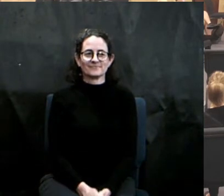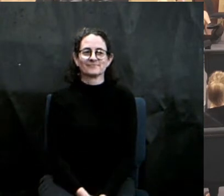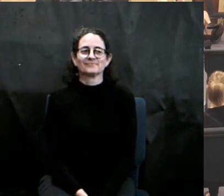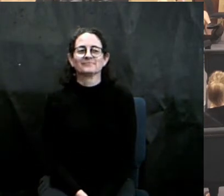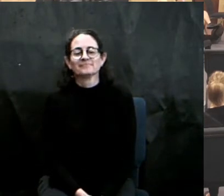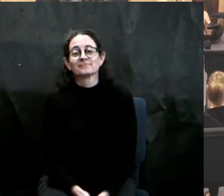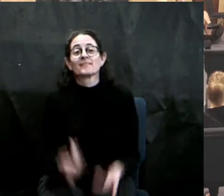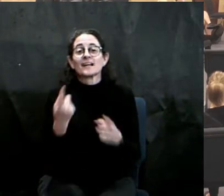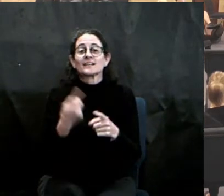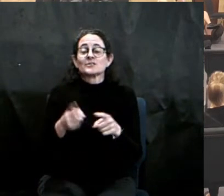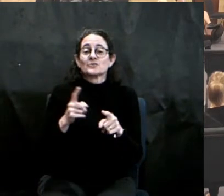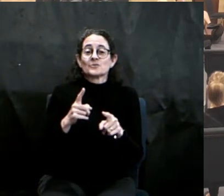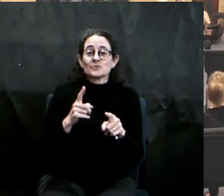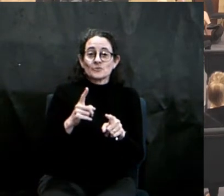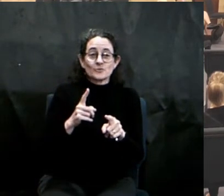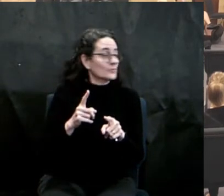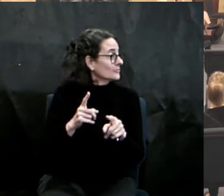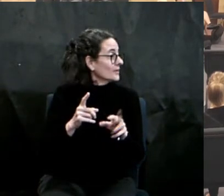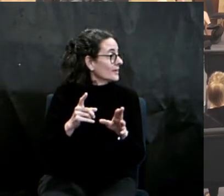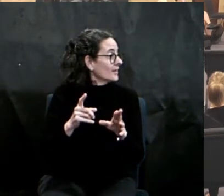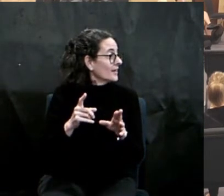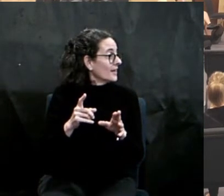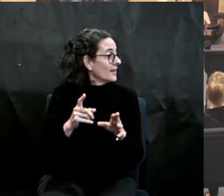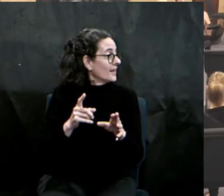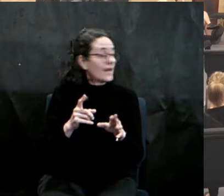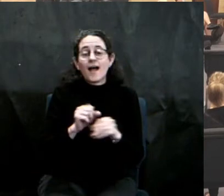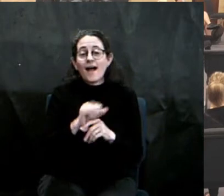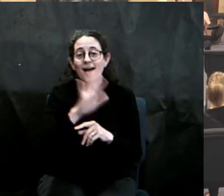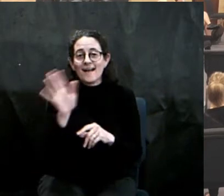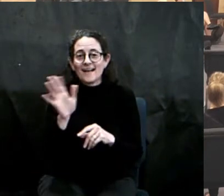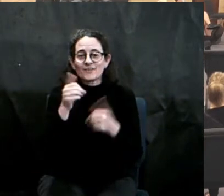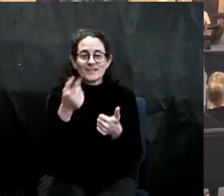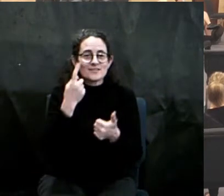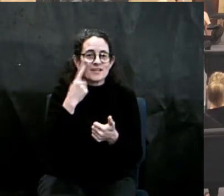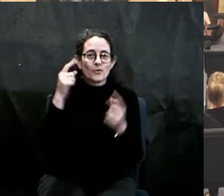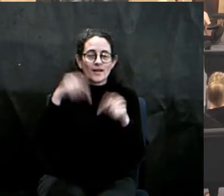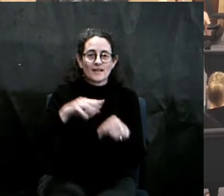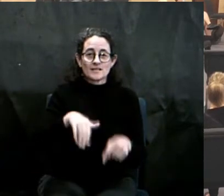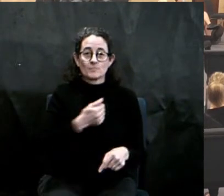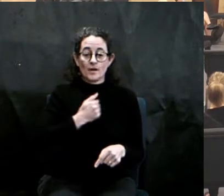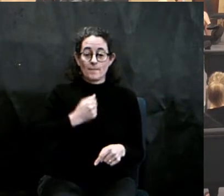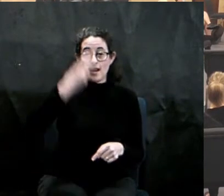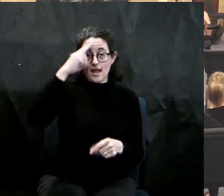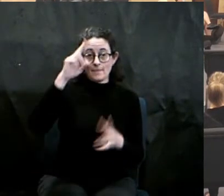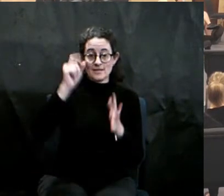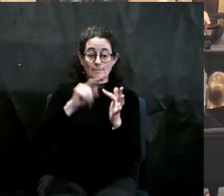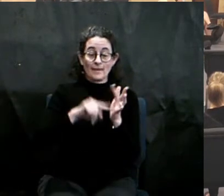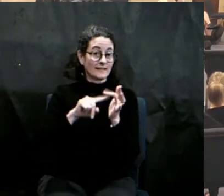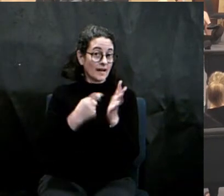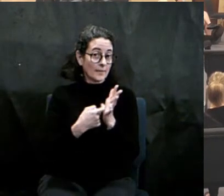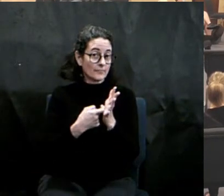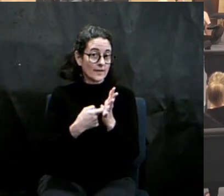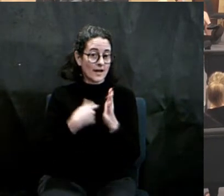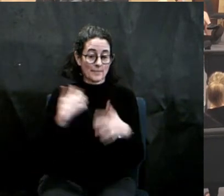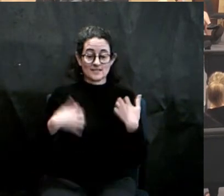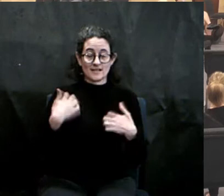It's great to see you all here this morning. For those of you who don't know me, my name's Peter, and I'm very excited to have this opportunity to share with you from God's Word. Before